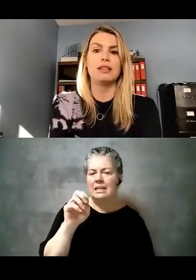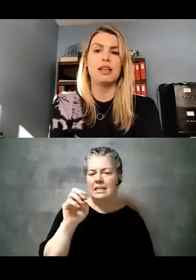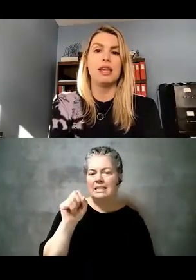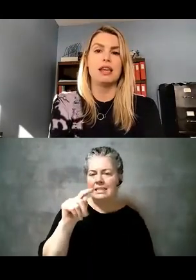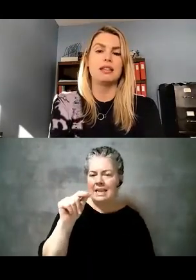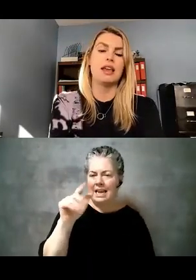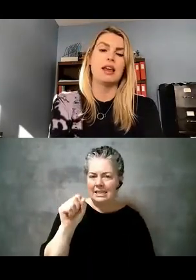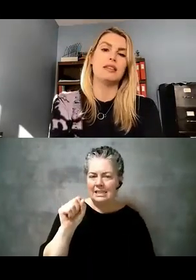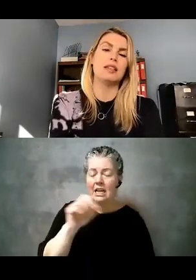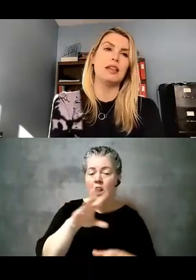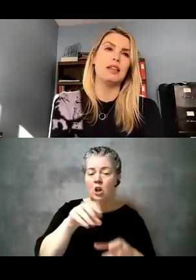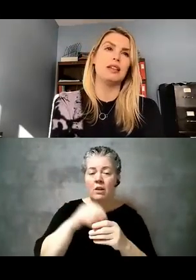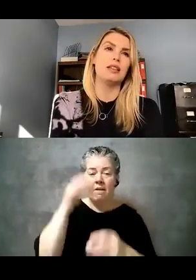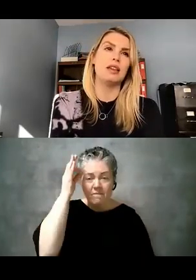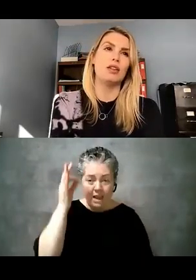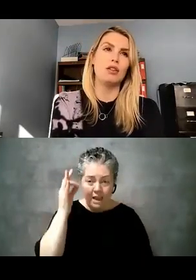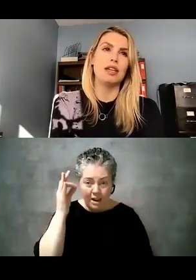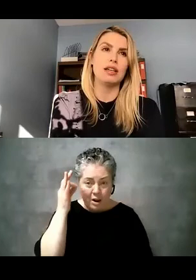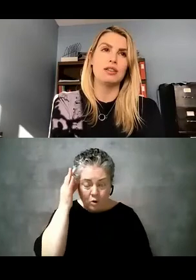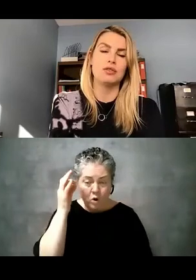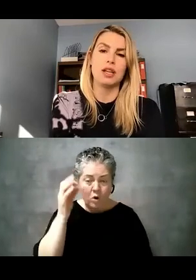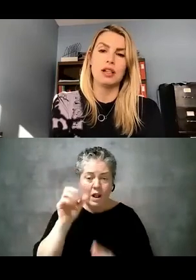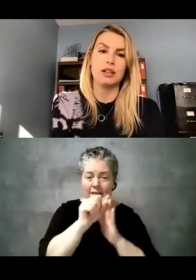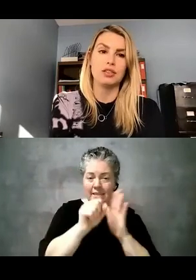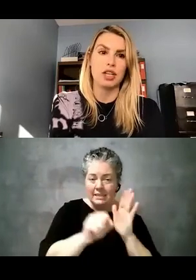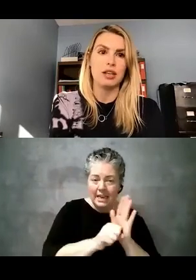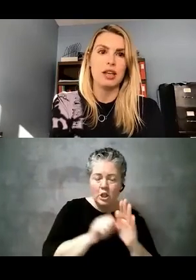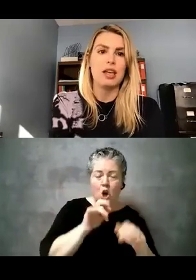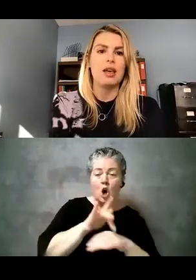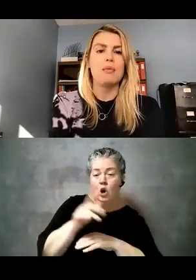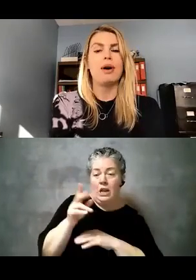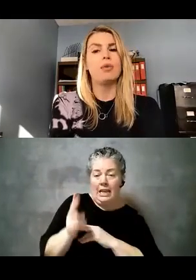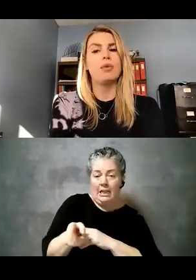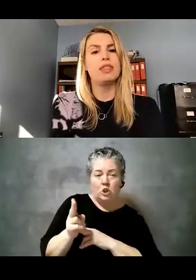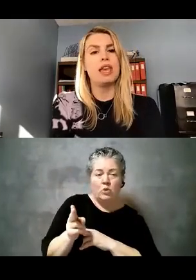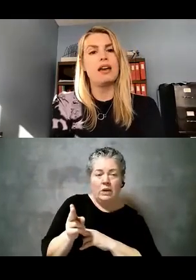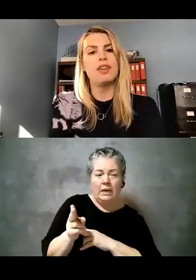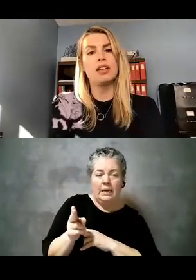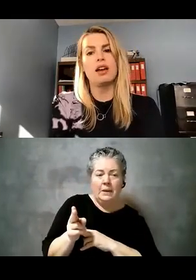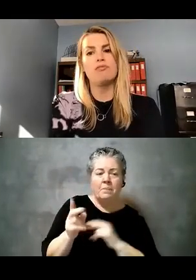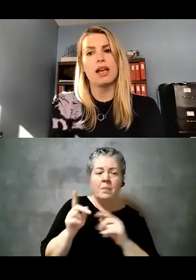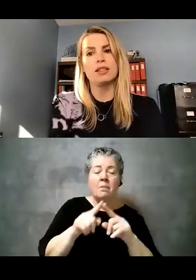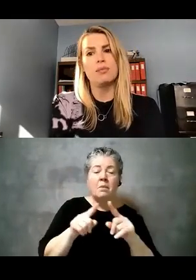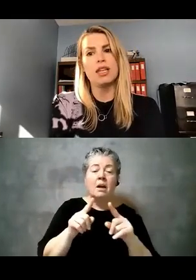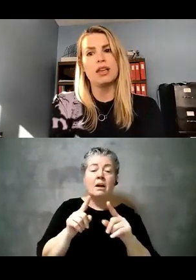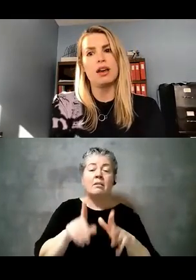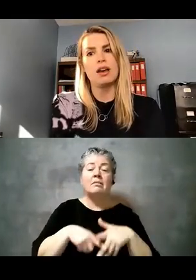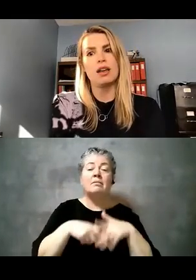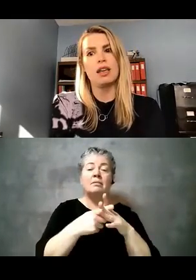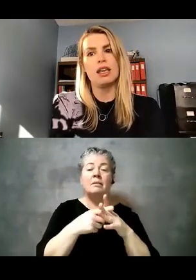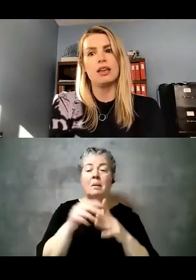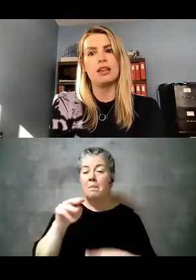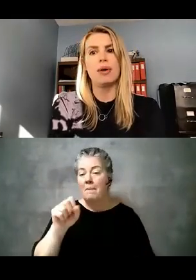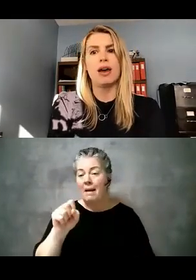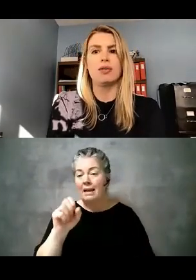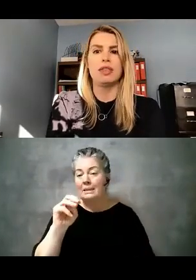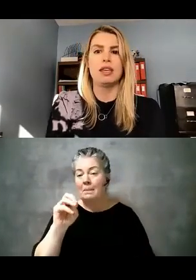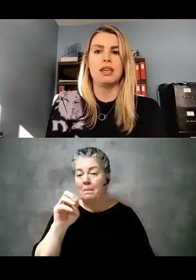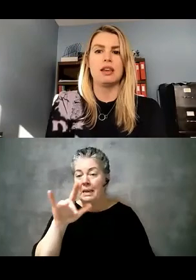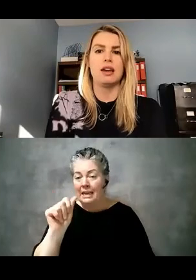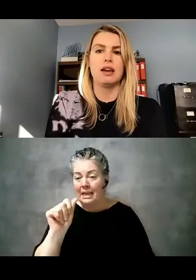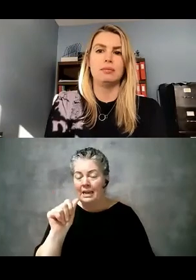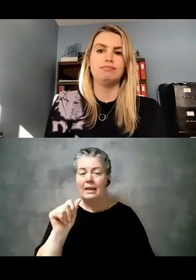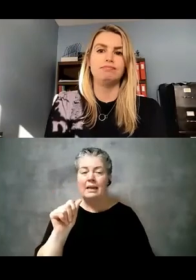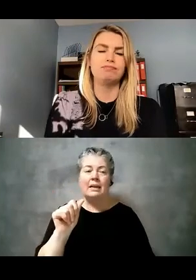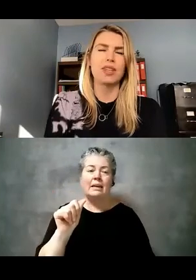and state, and in the early history, clergy. But with the advent of mass media in about